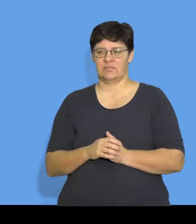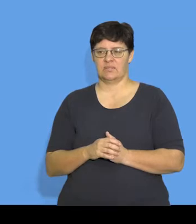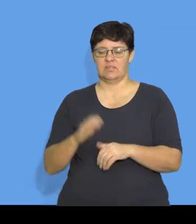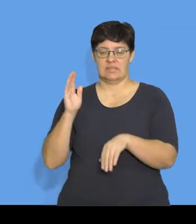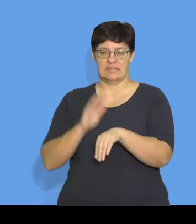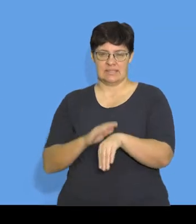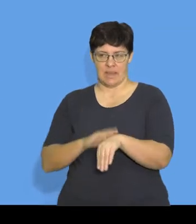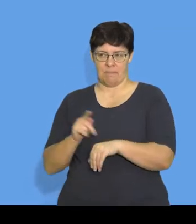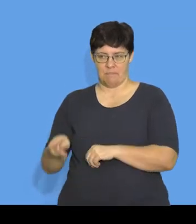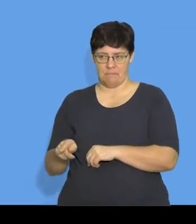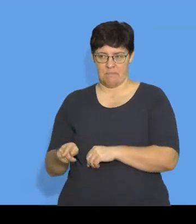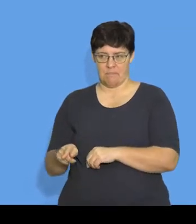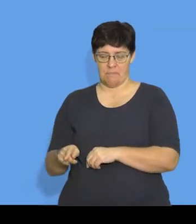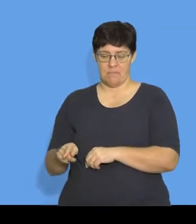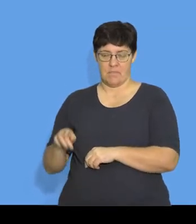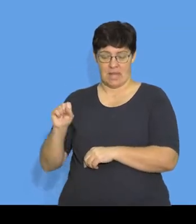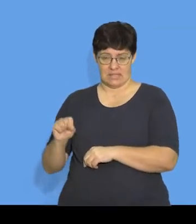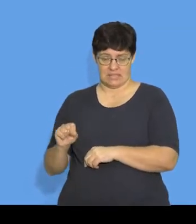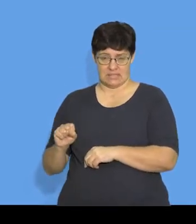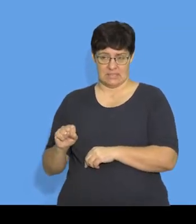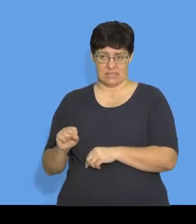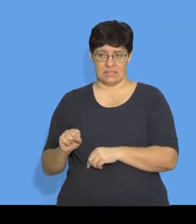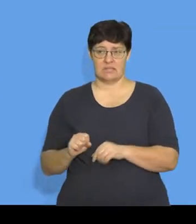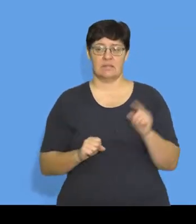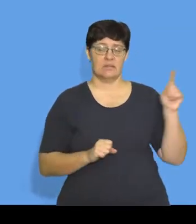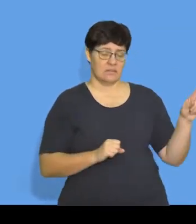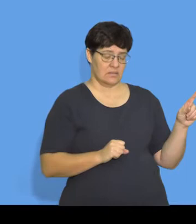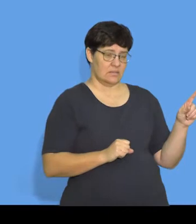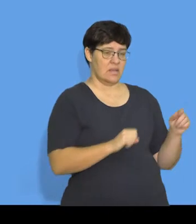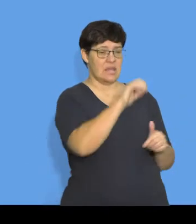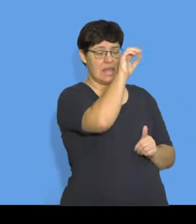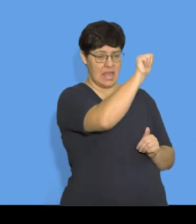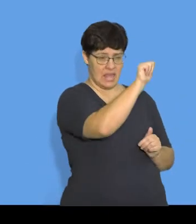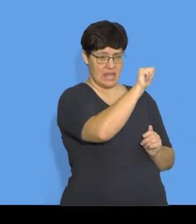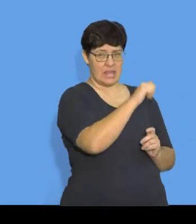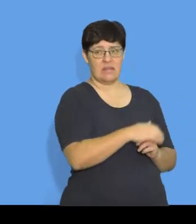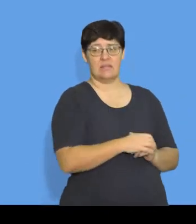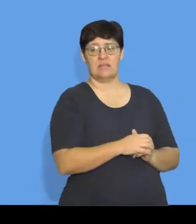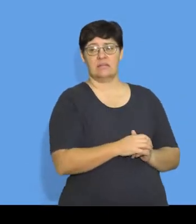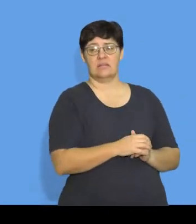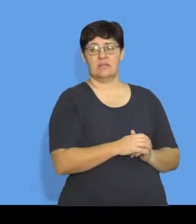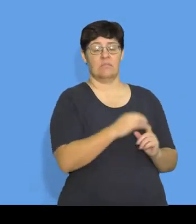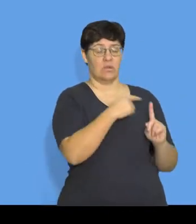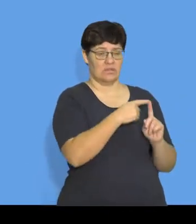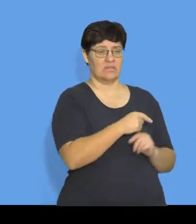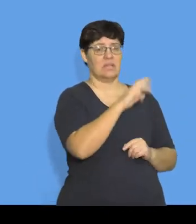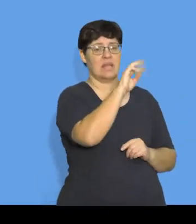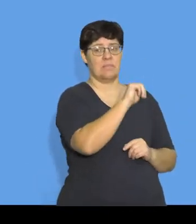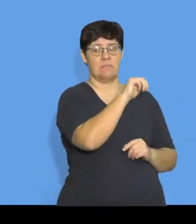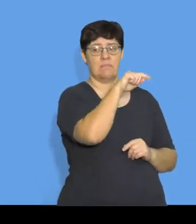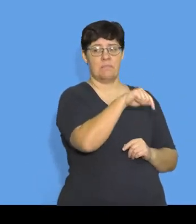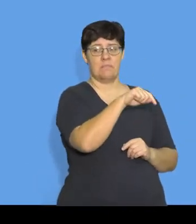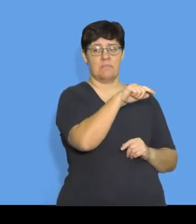a positive, so that means my acceleration is negative